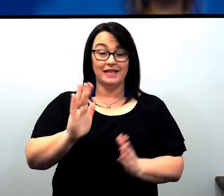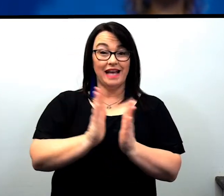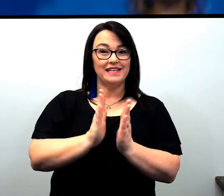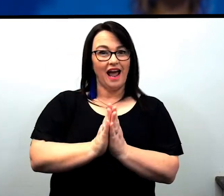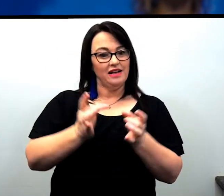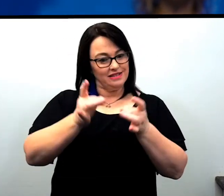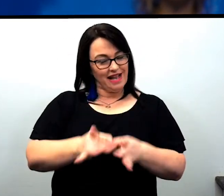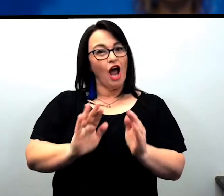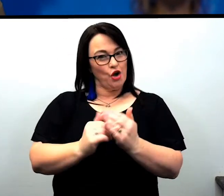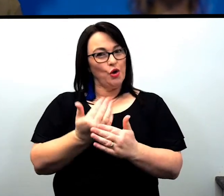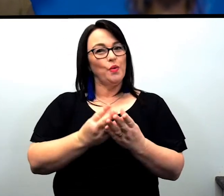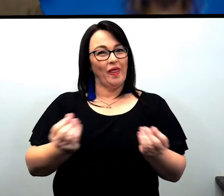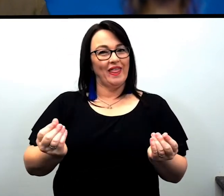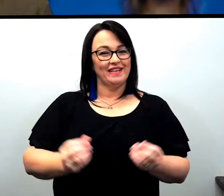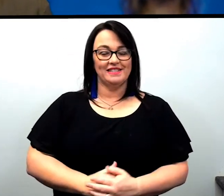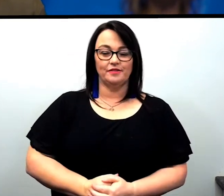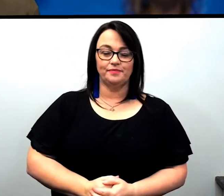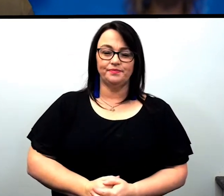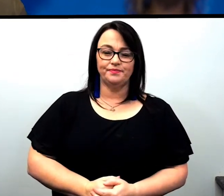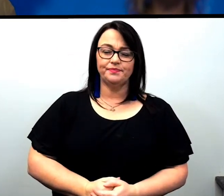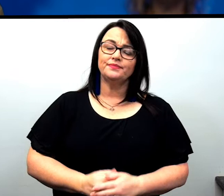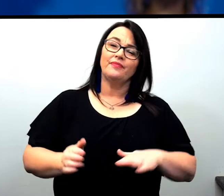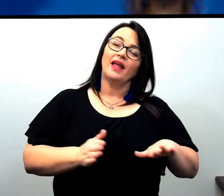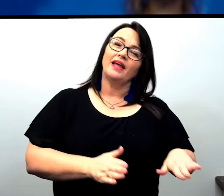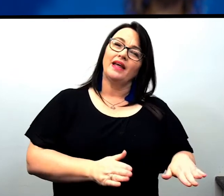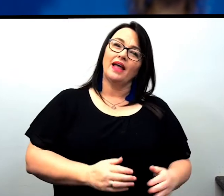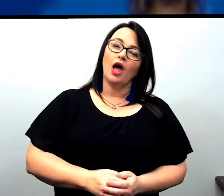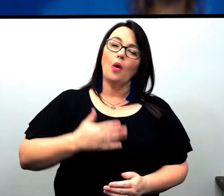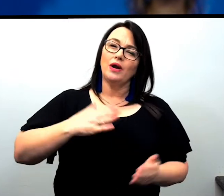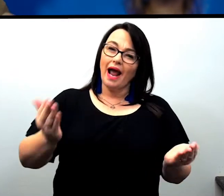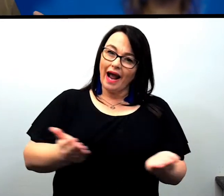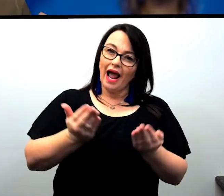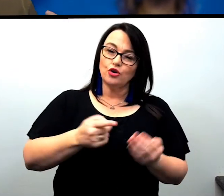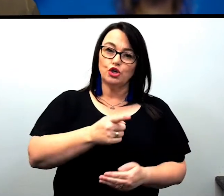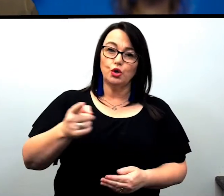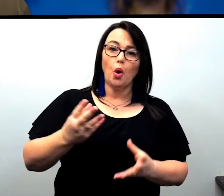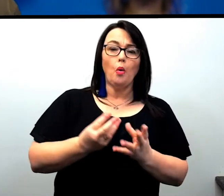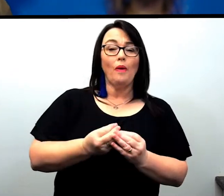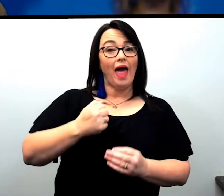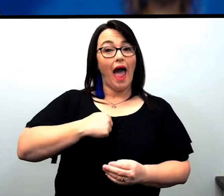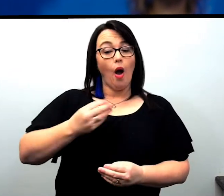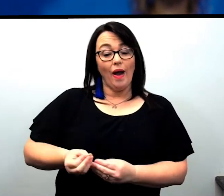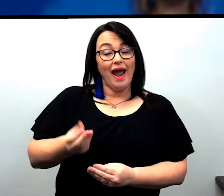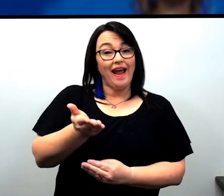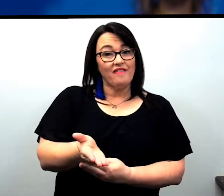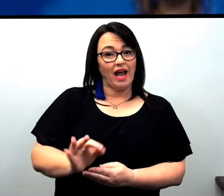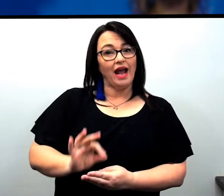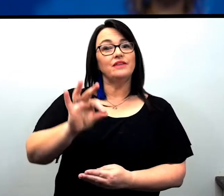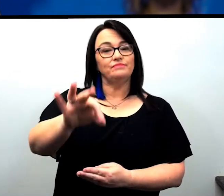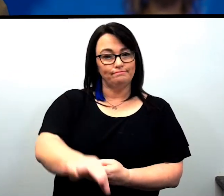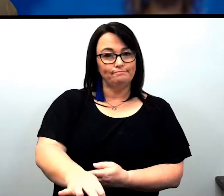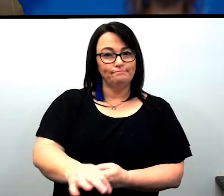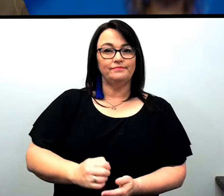you in is just in our giving. And I love the fact that and Paul talks about in 2 Corinthians chapter 9